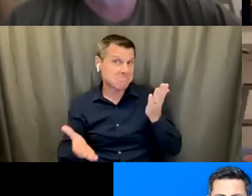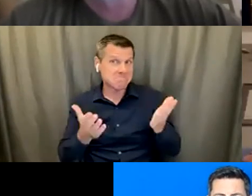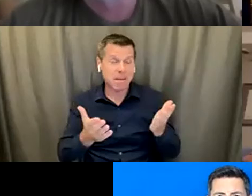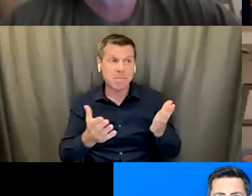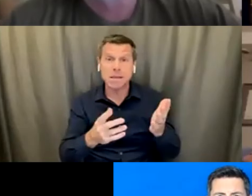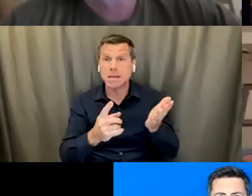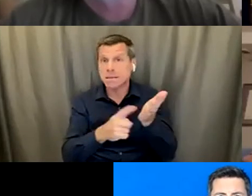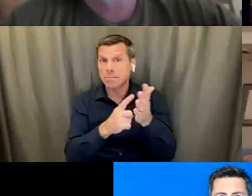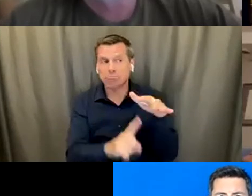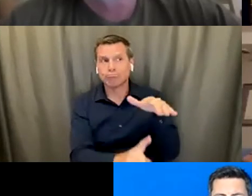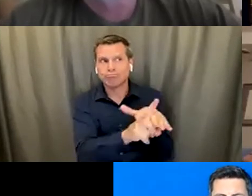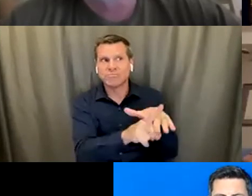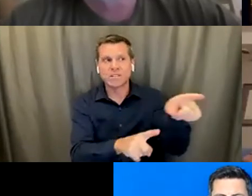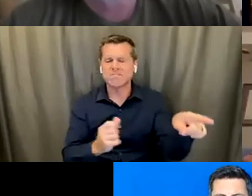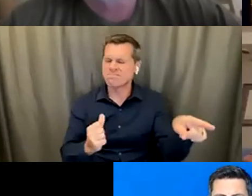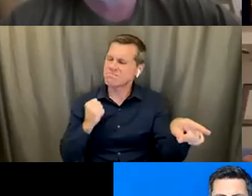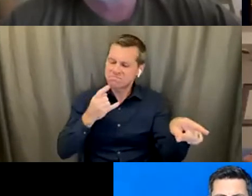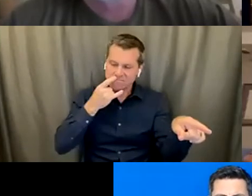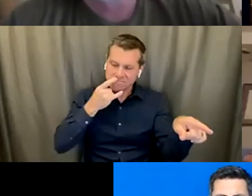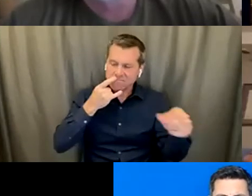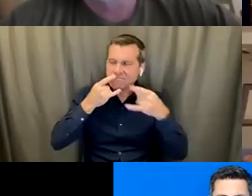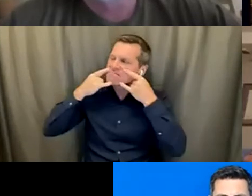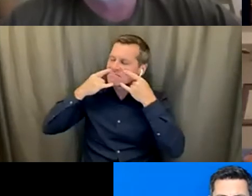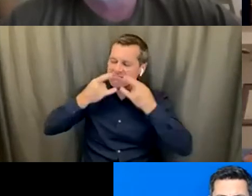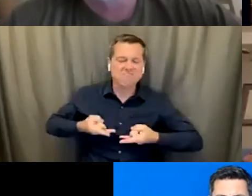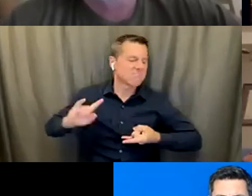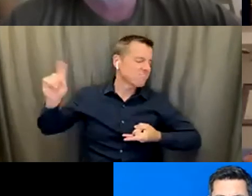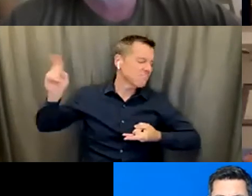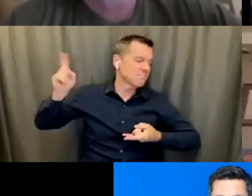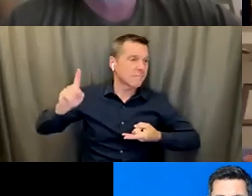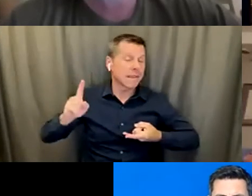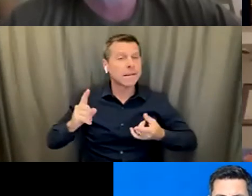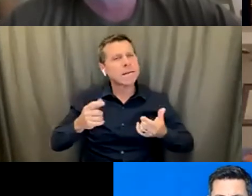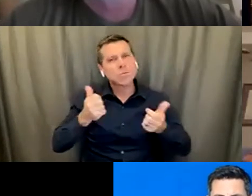student that doesn't want to wear a mask. Let's work with them. I mean, we're here for